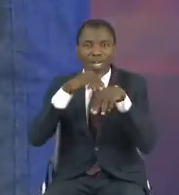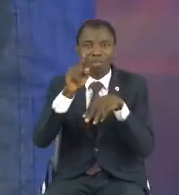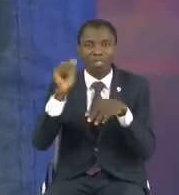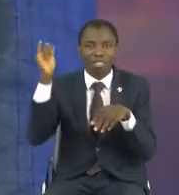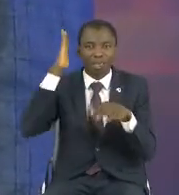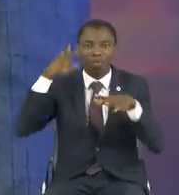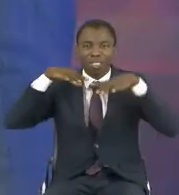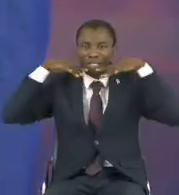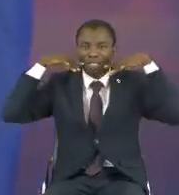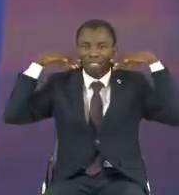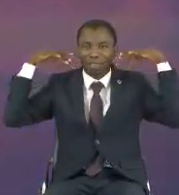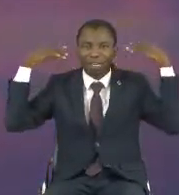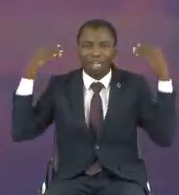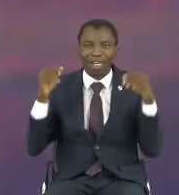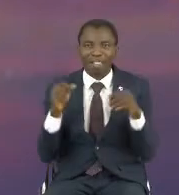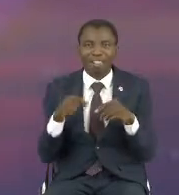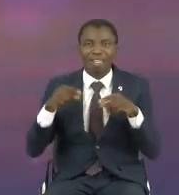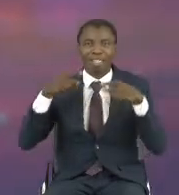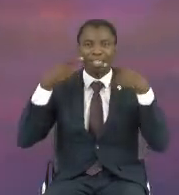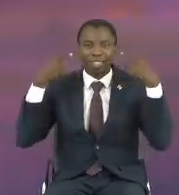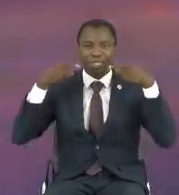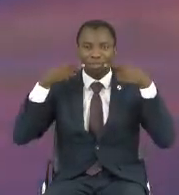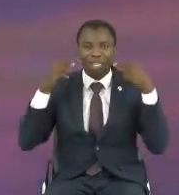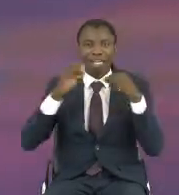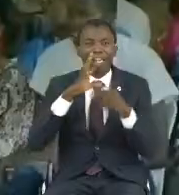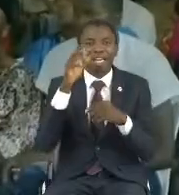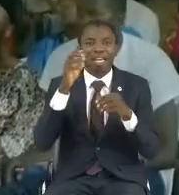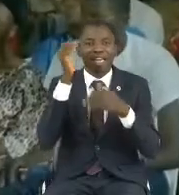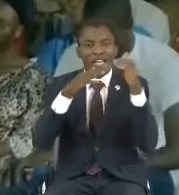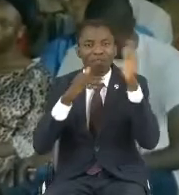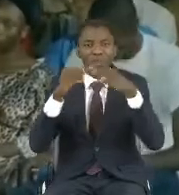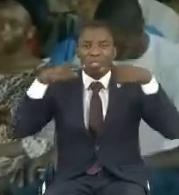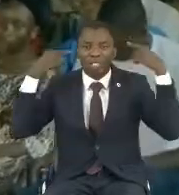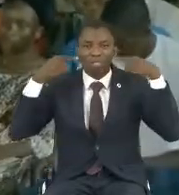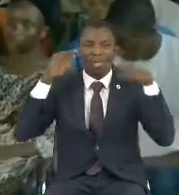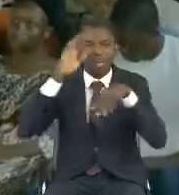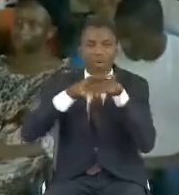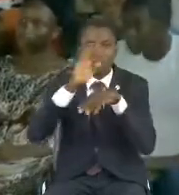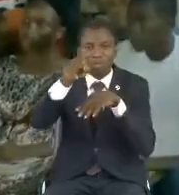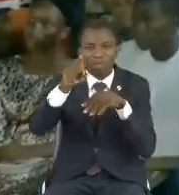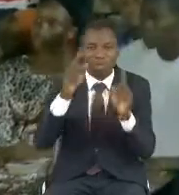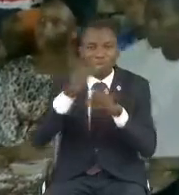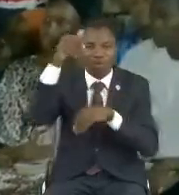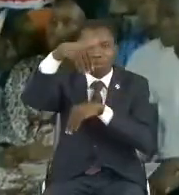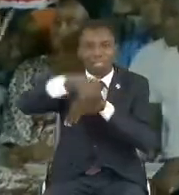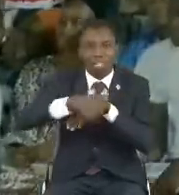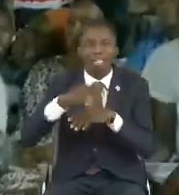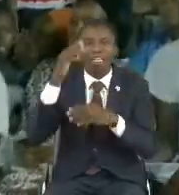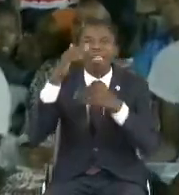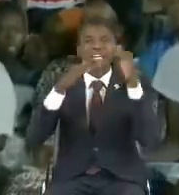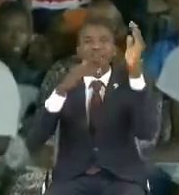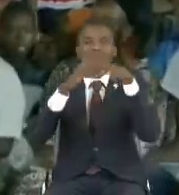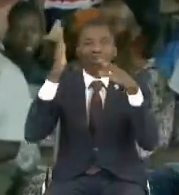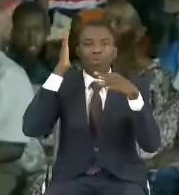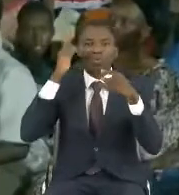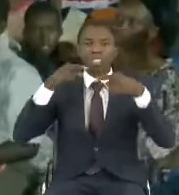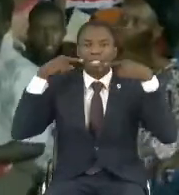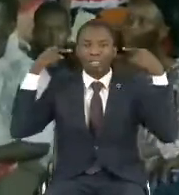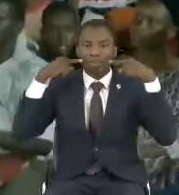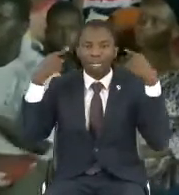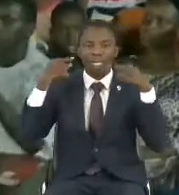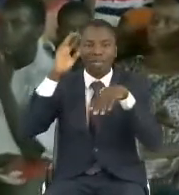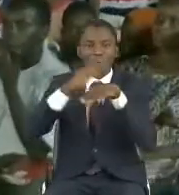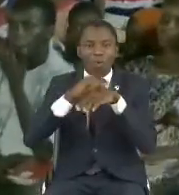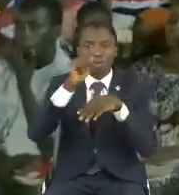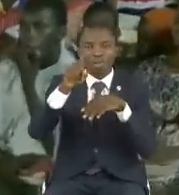and they will rejoice. Heaven will smile upon you tonight. I said, heaven will smile upon